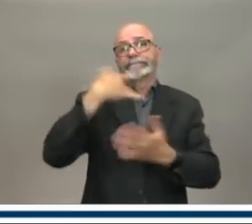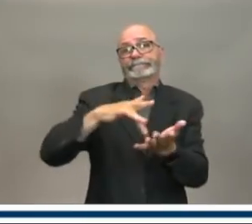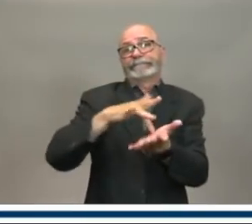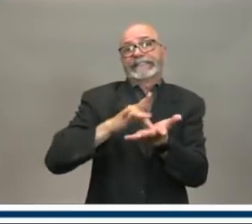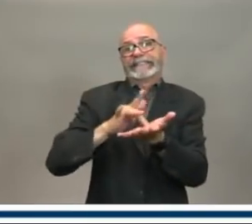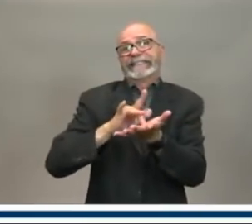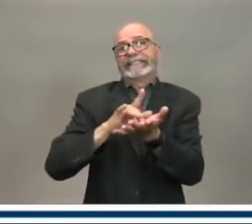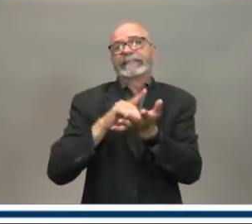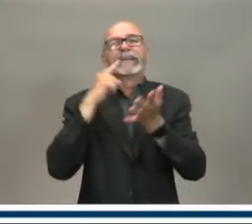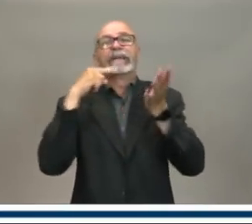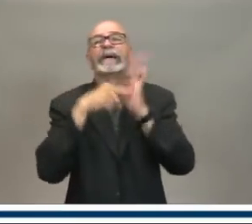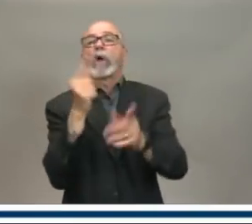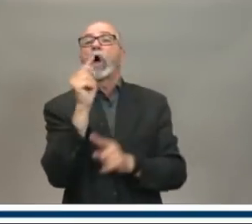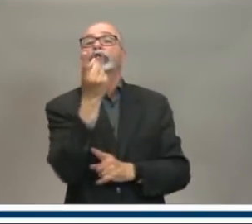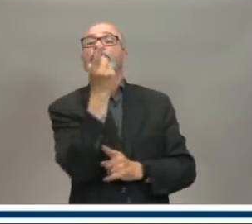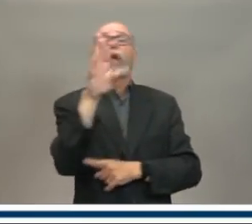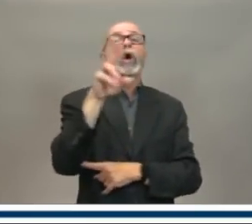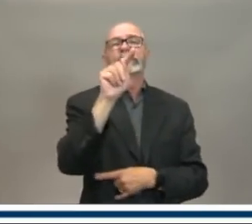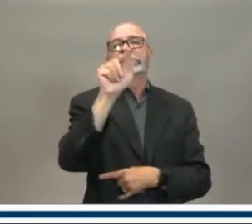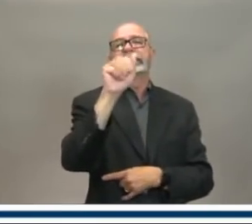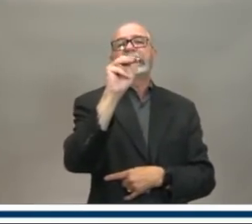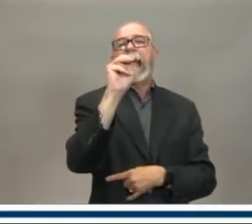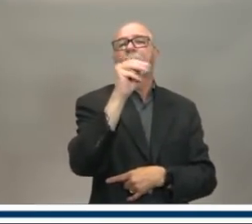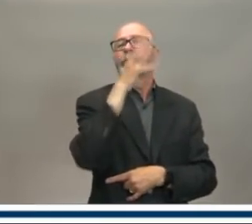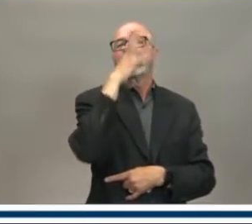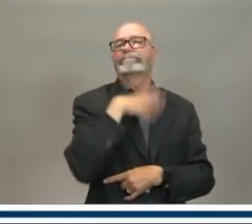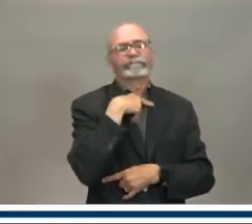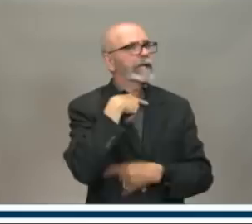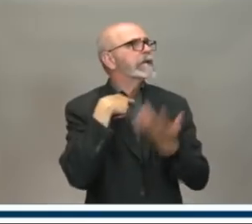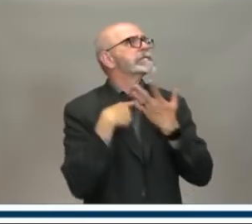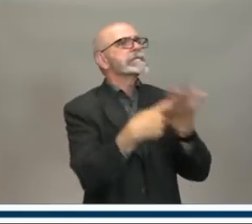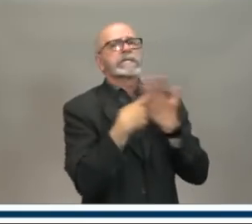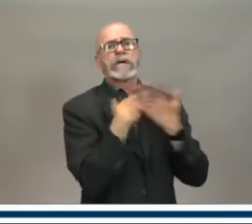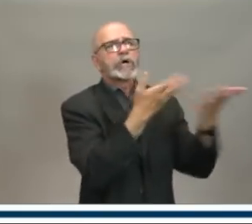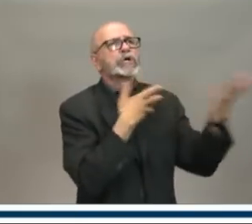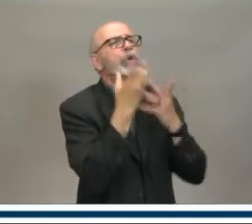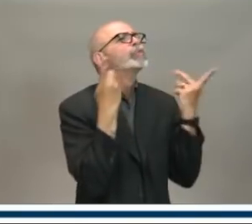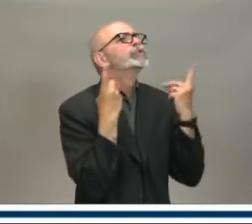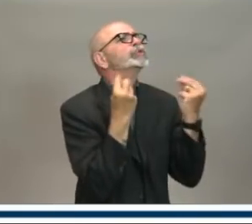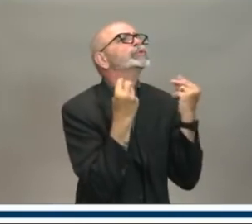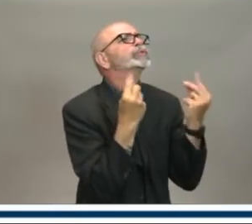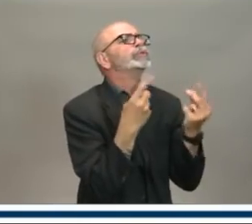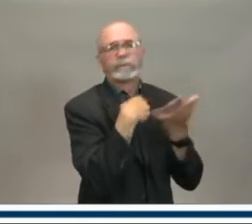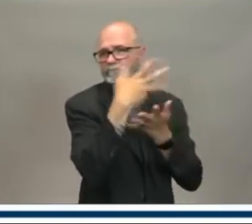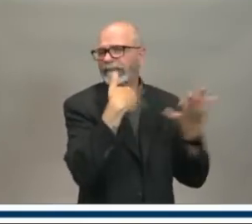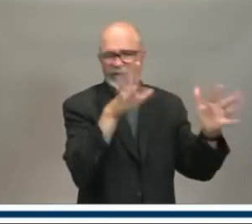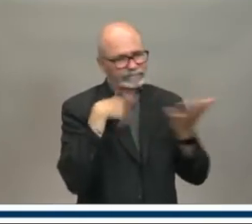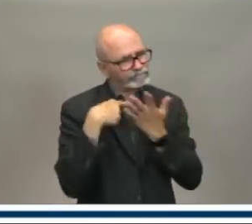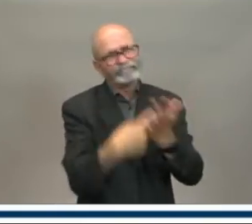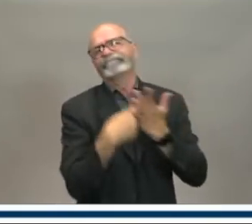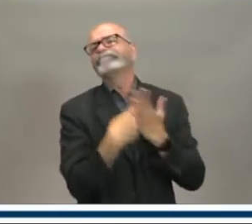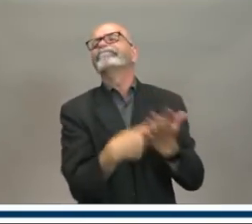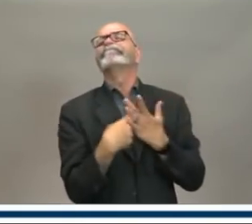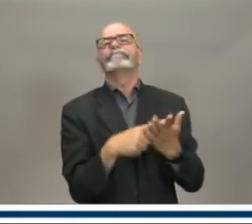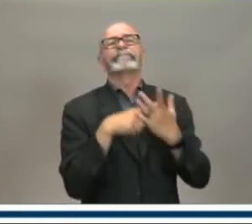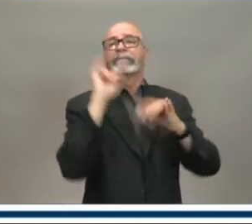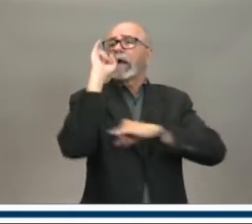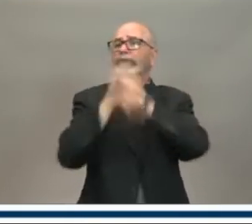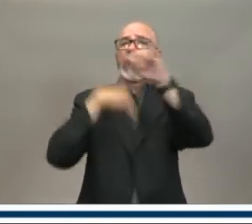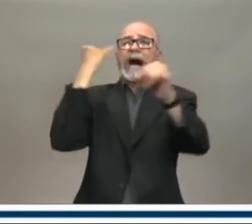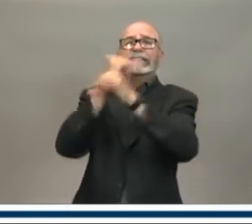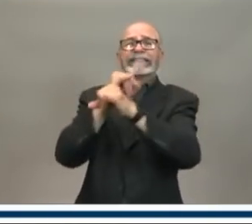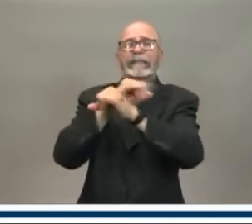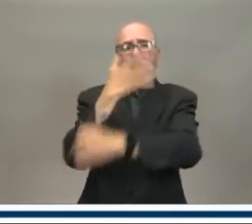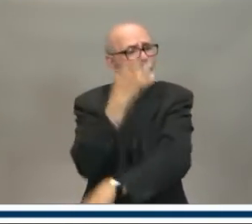federal government, and certainly lots of discussion about both interprovincial and international borders and how